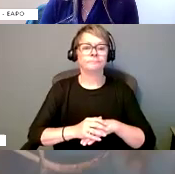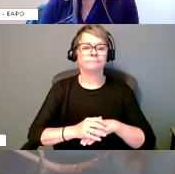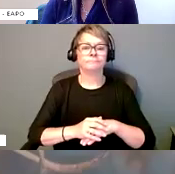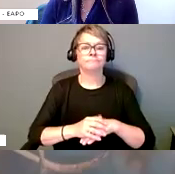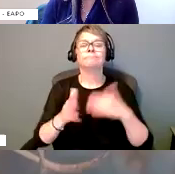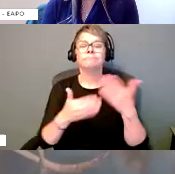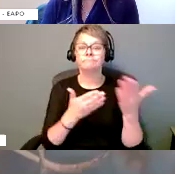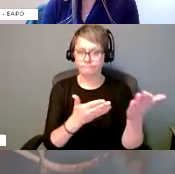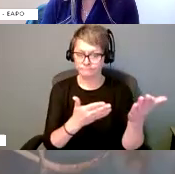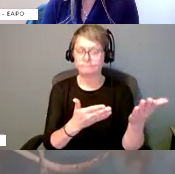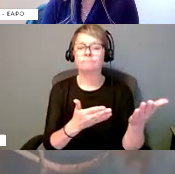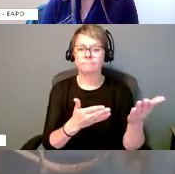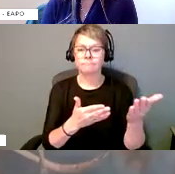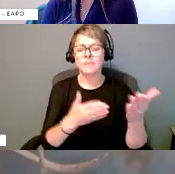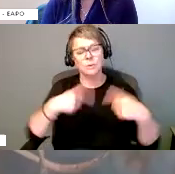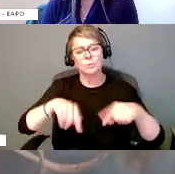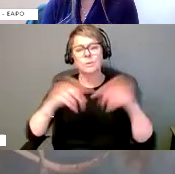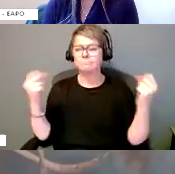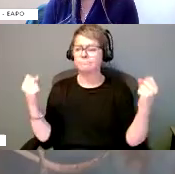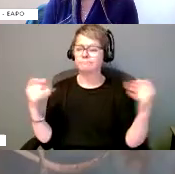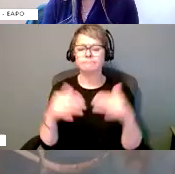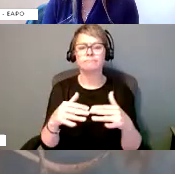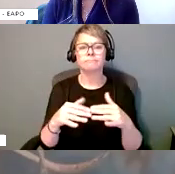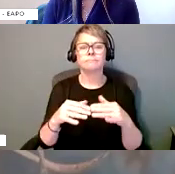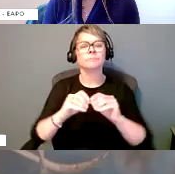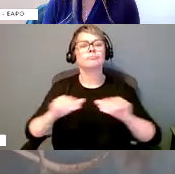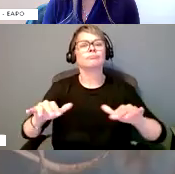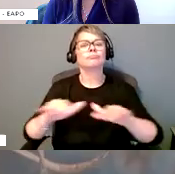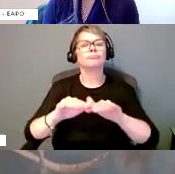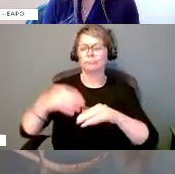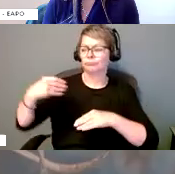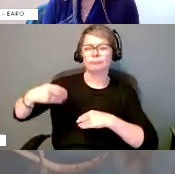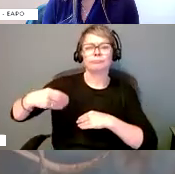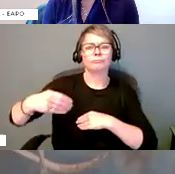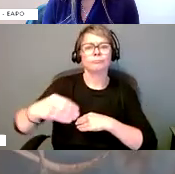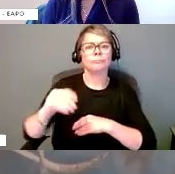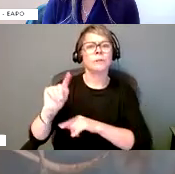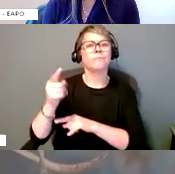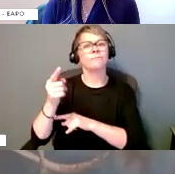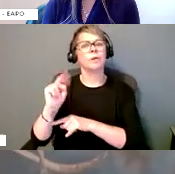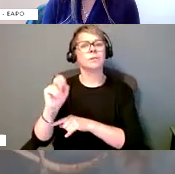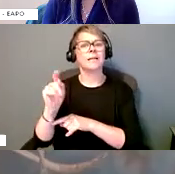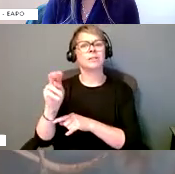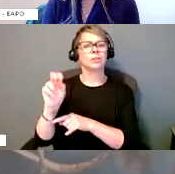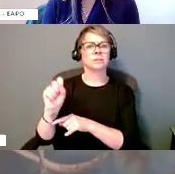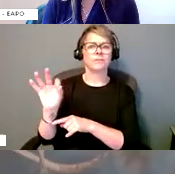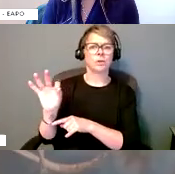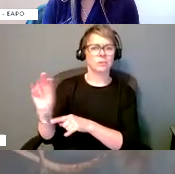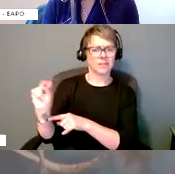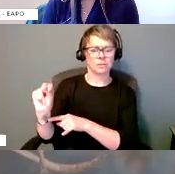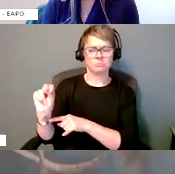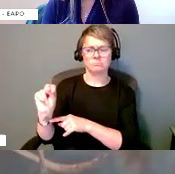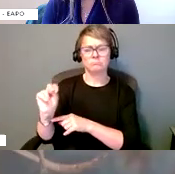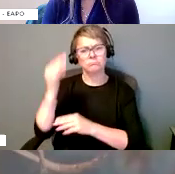that we acknowledge that we gather on the traditional territories of a number of First Nations and acknowledge their